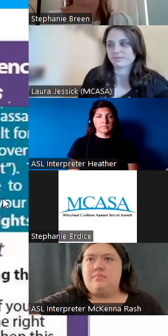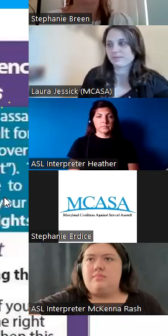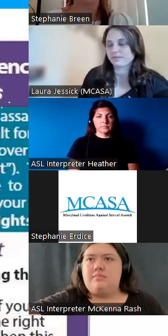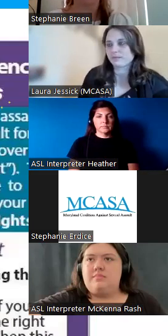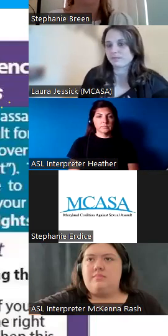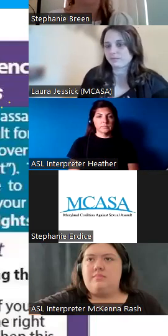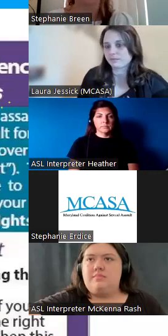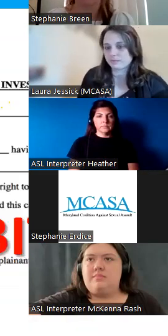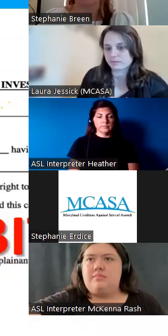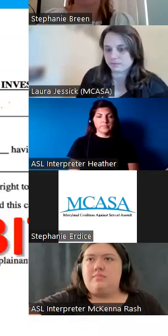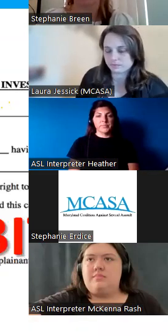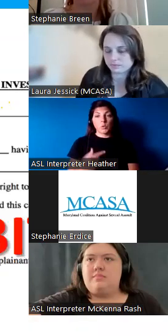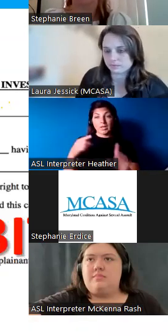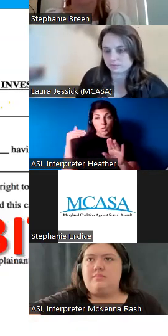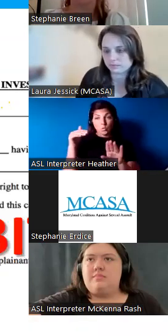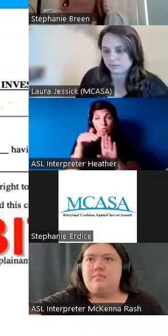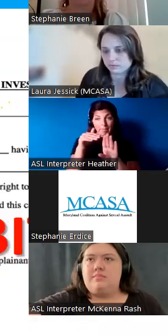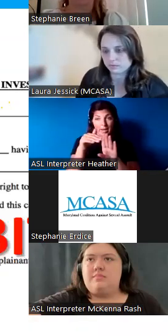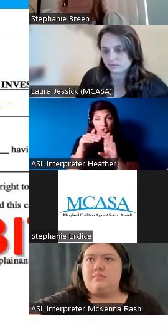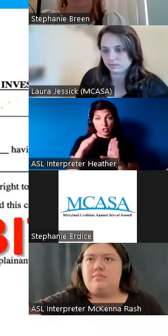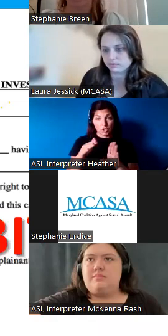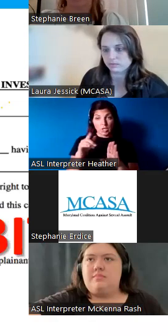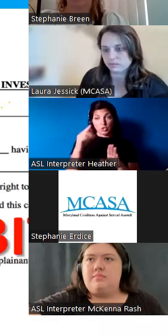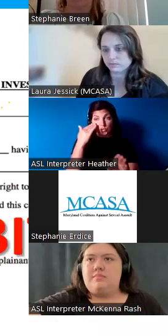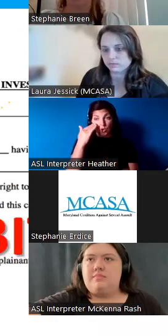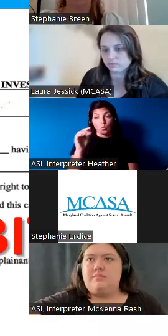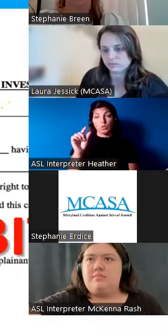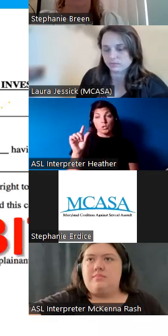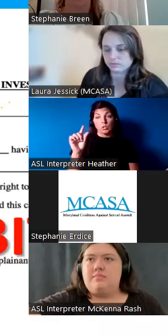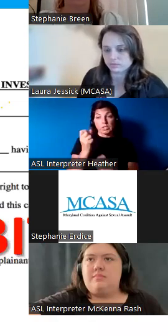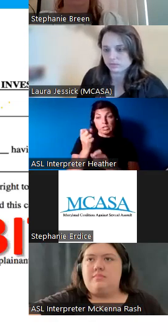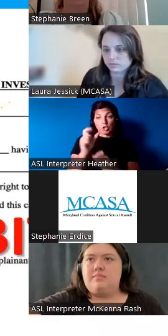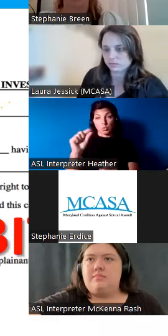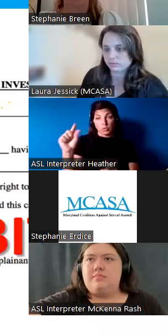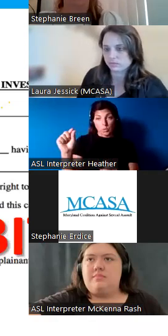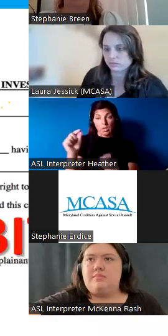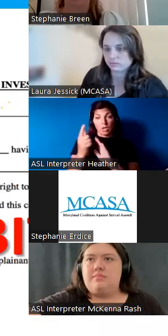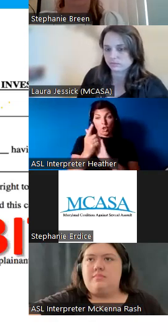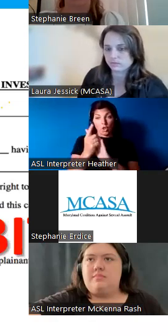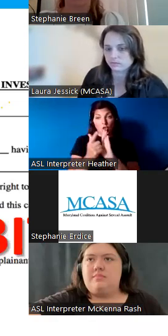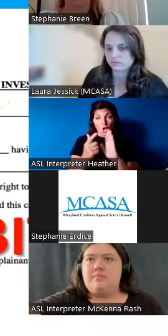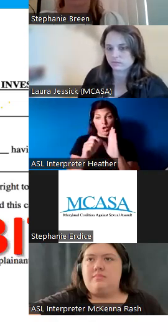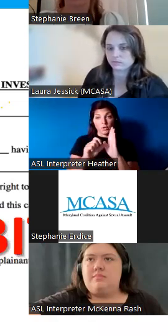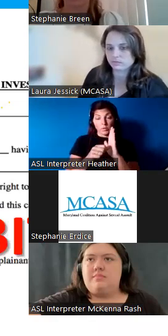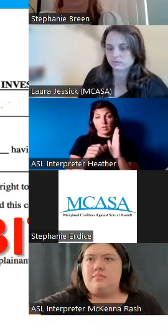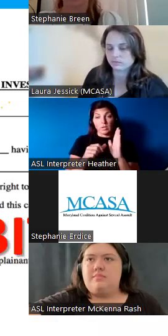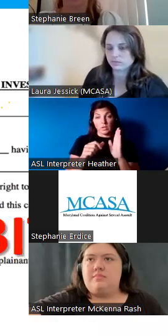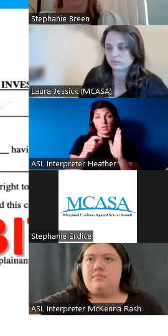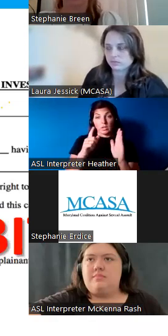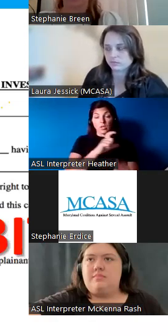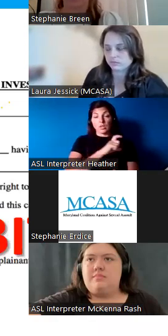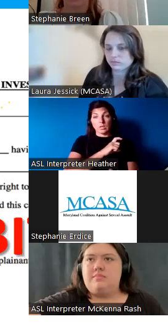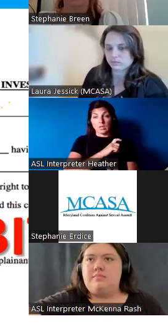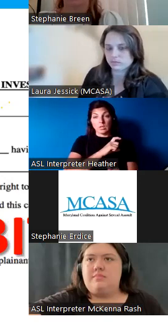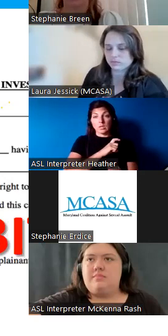reminder, many of you may already be aware that as of 2020, law enforcement agencies are prohibited from using waivers of